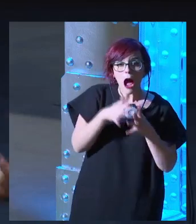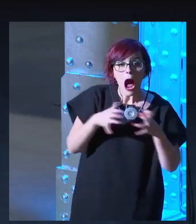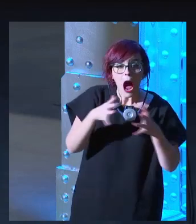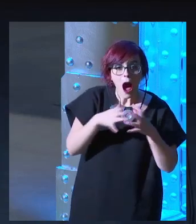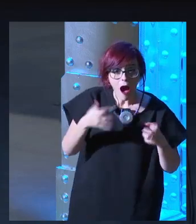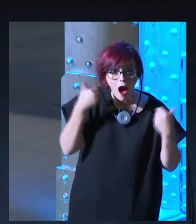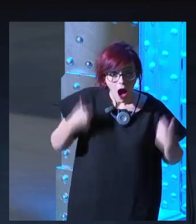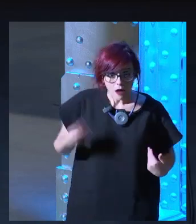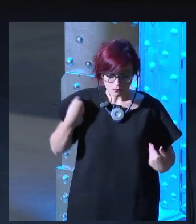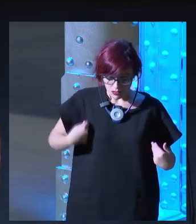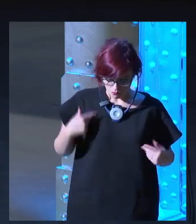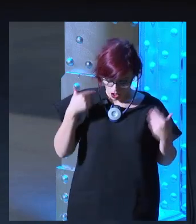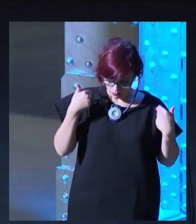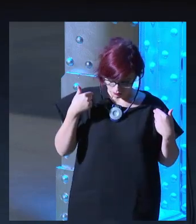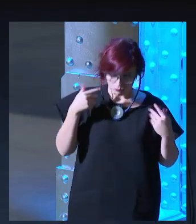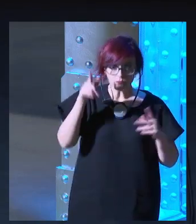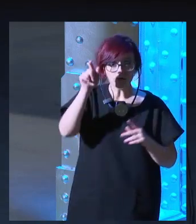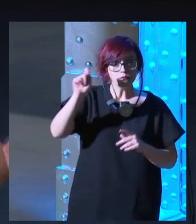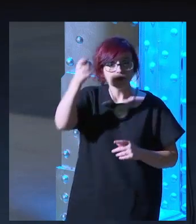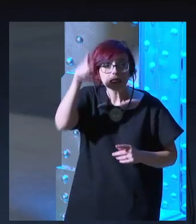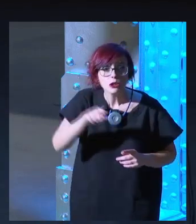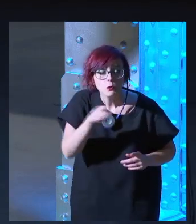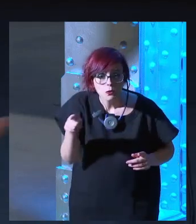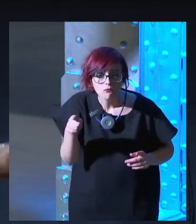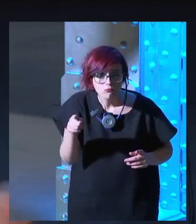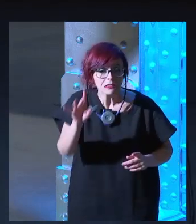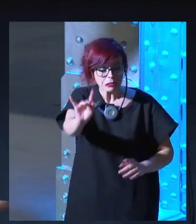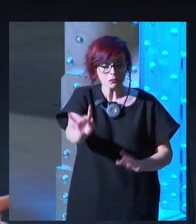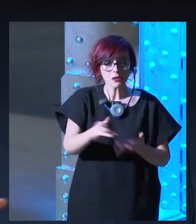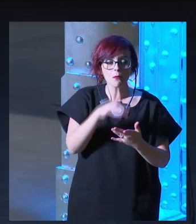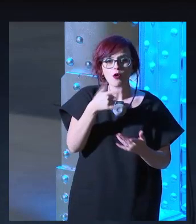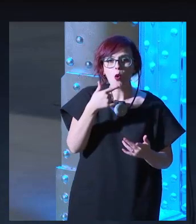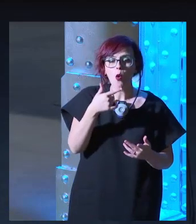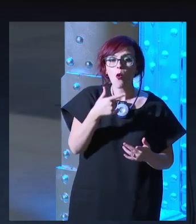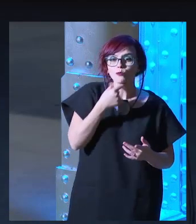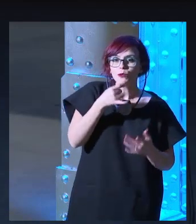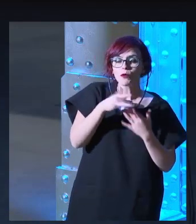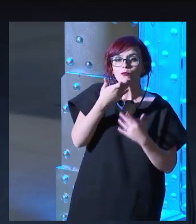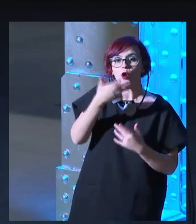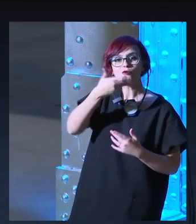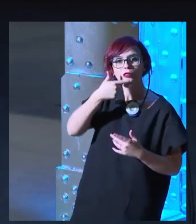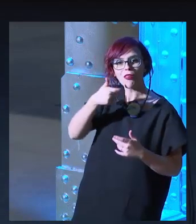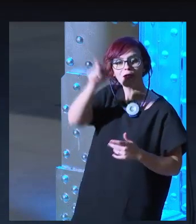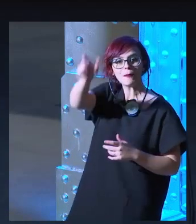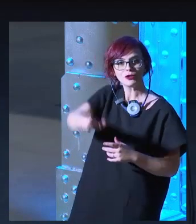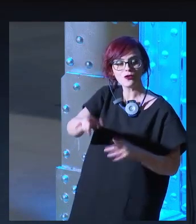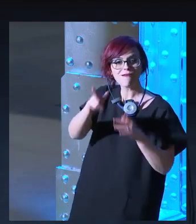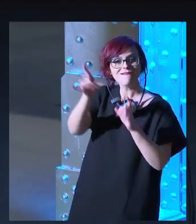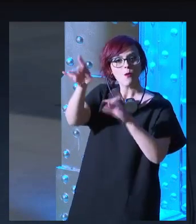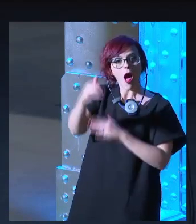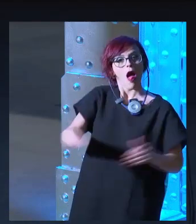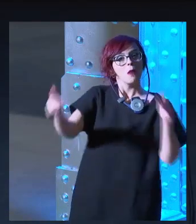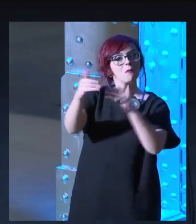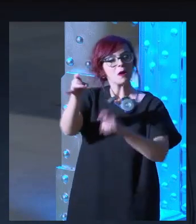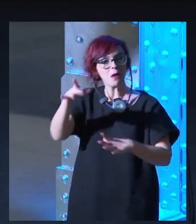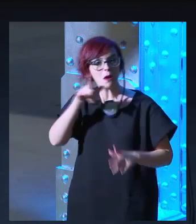would I like to meet me? Did I do something today which made me ashamed? And if the answer is